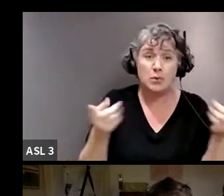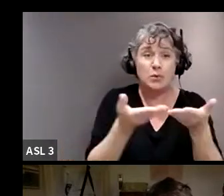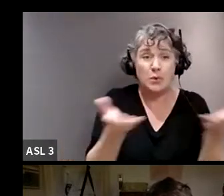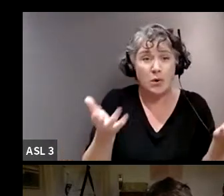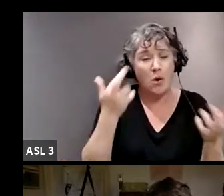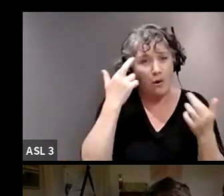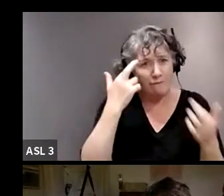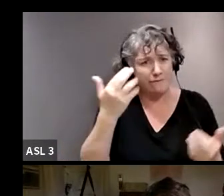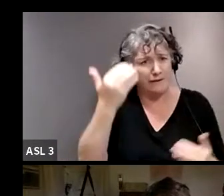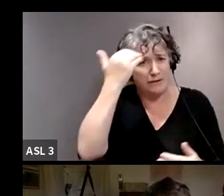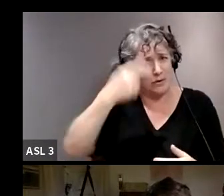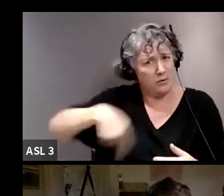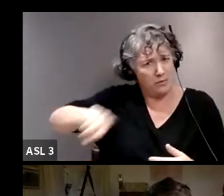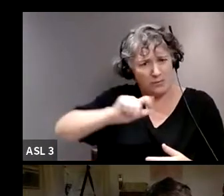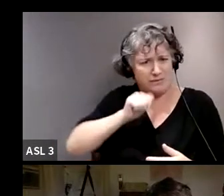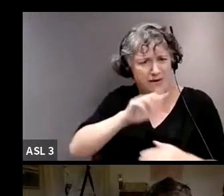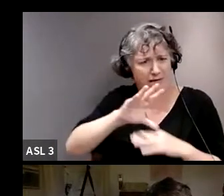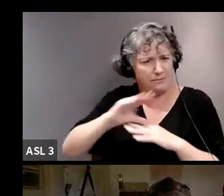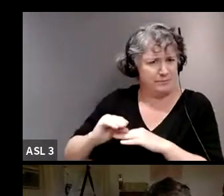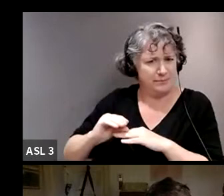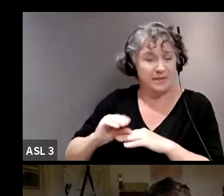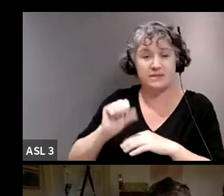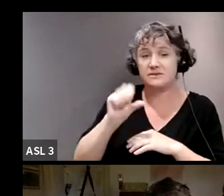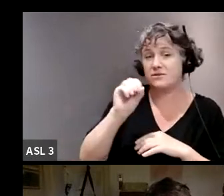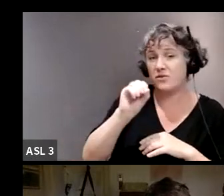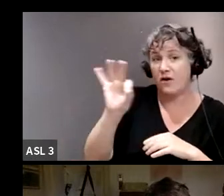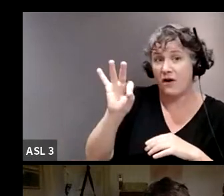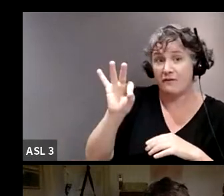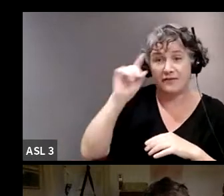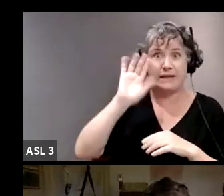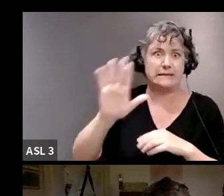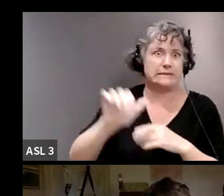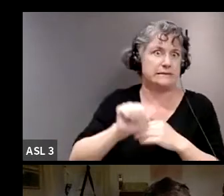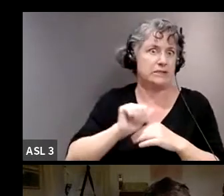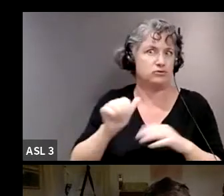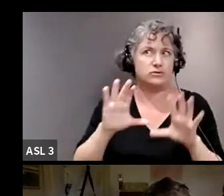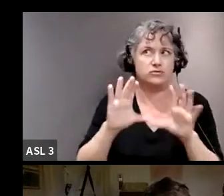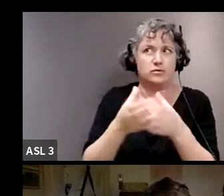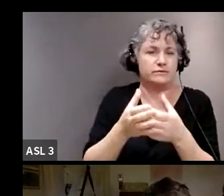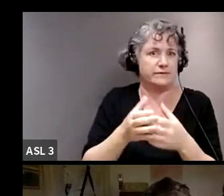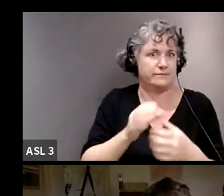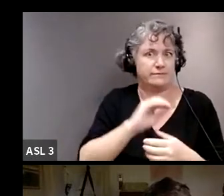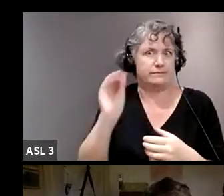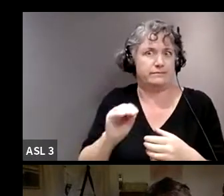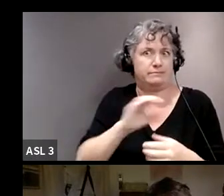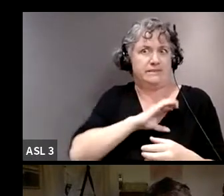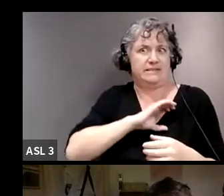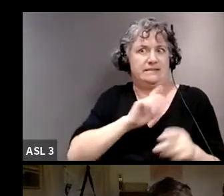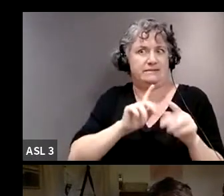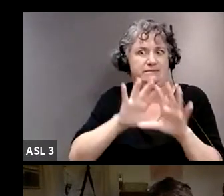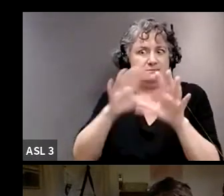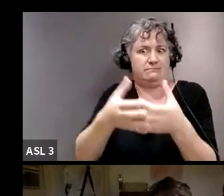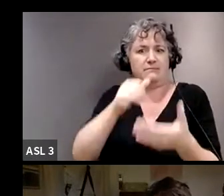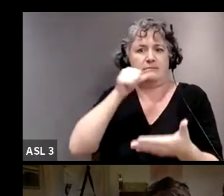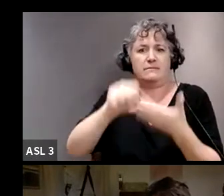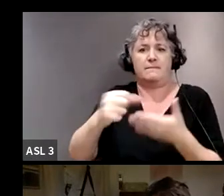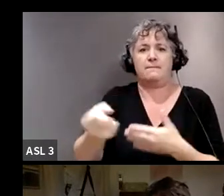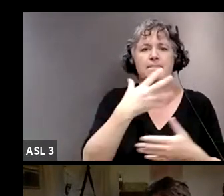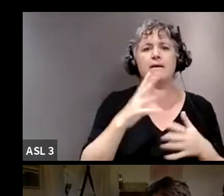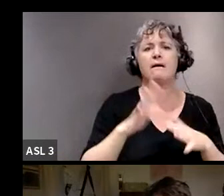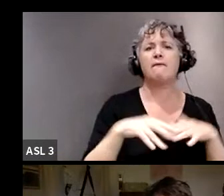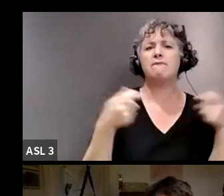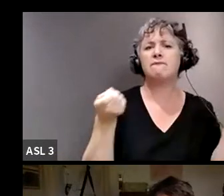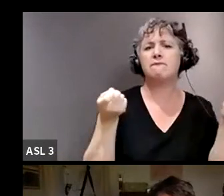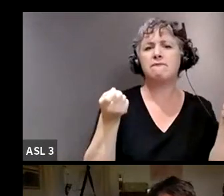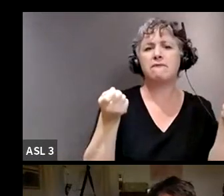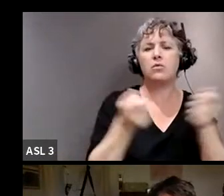be true scoff thinks that he and his dangerous band of supporters within the auto police force can continue to control the agenda without any oversight when it comes to